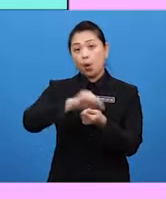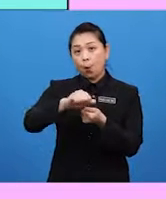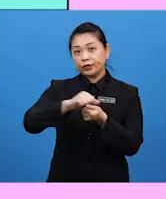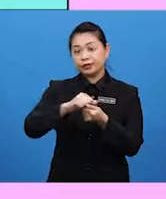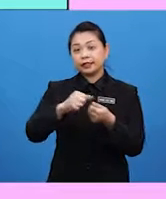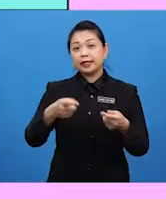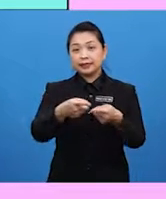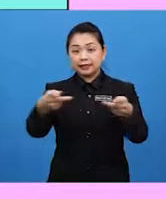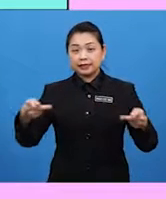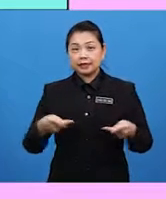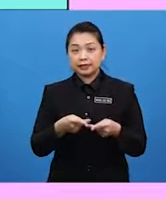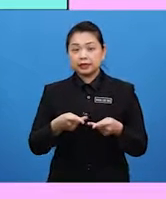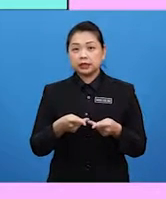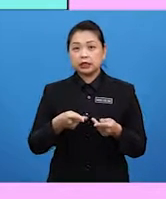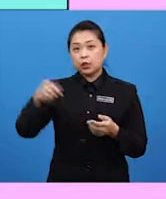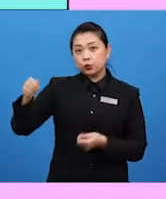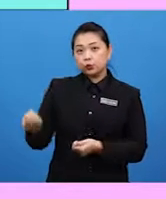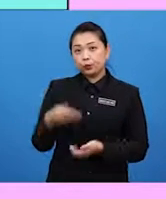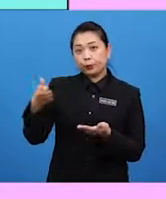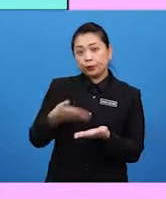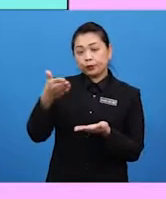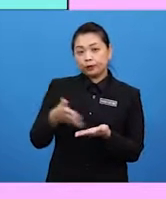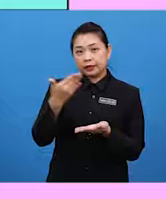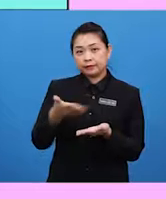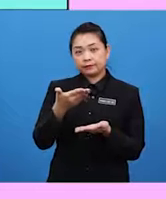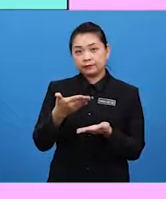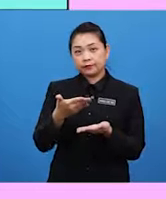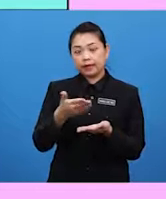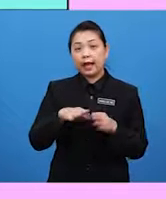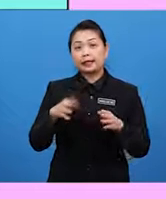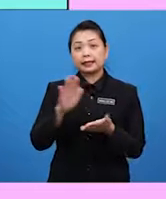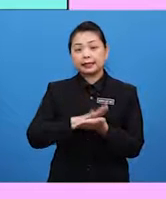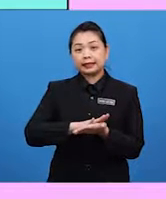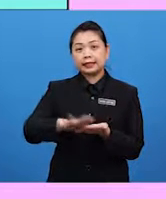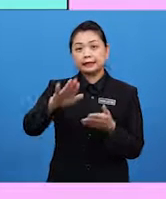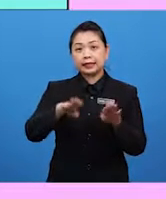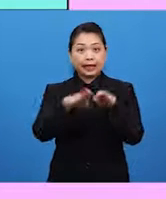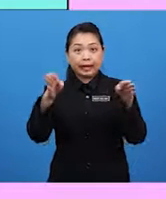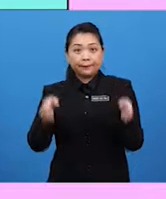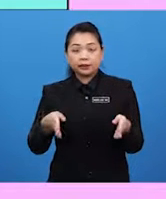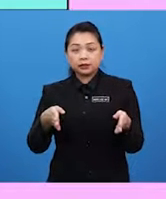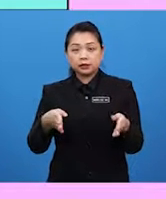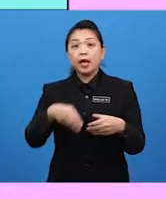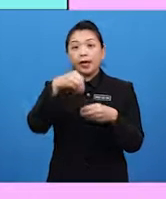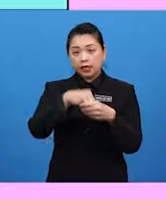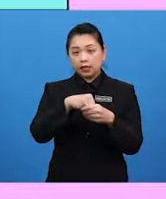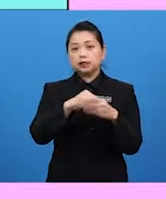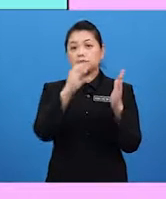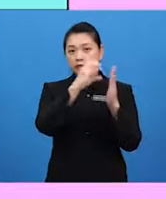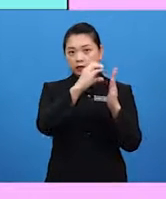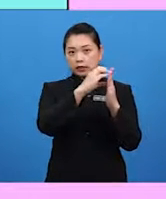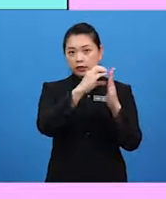dishes, sweeping the floor, and wiping the table. So in this stanza,